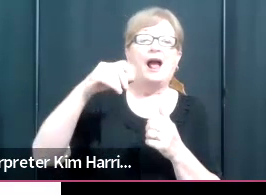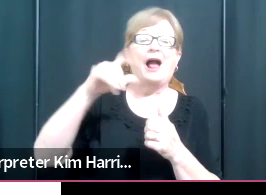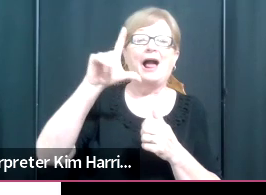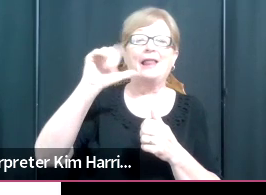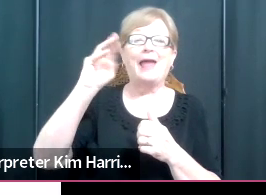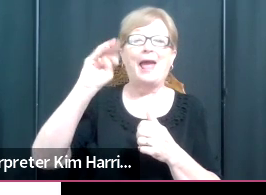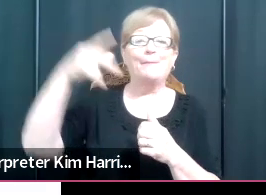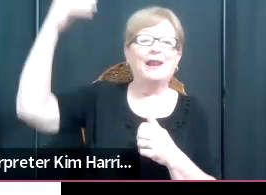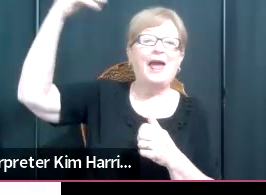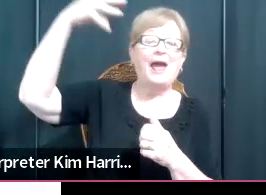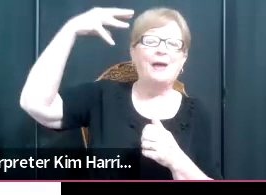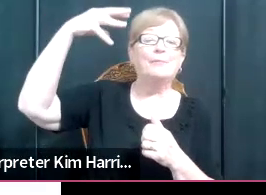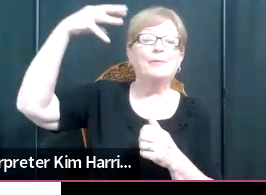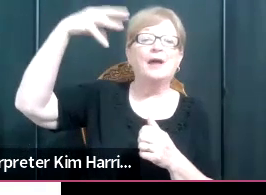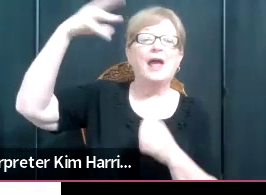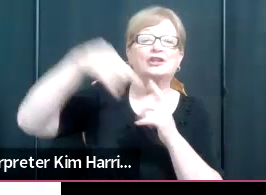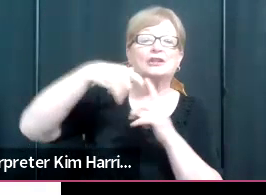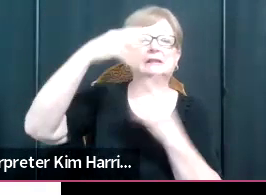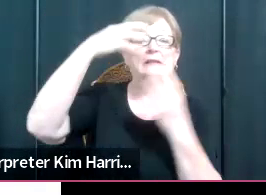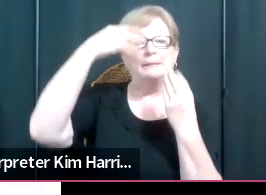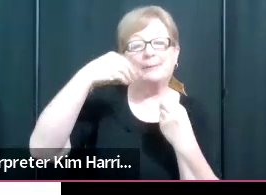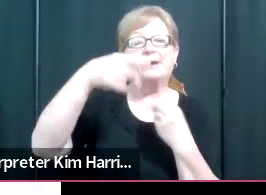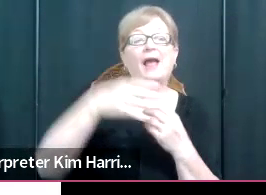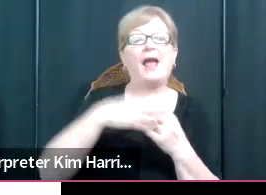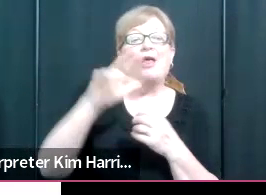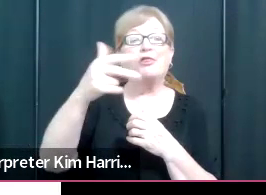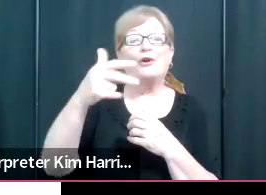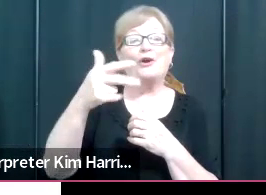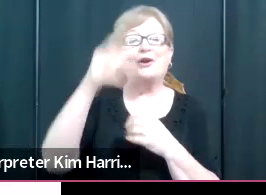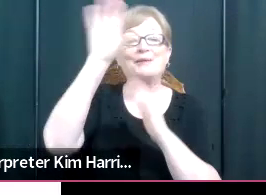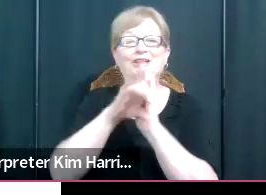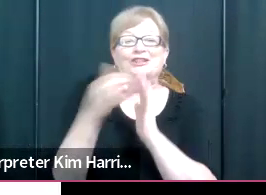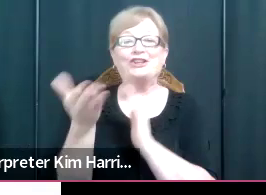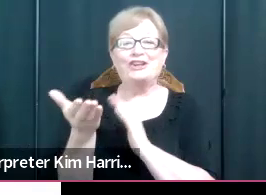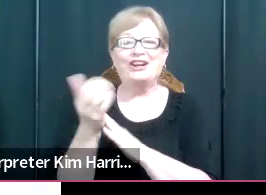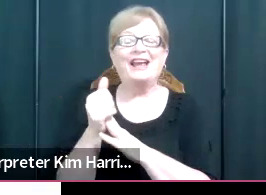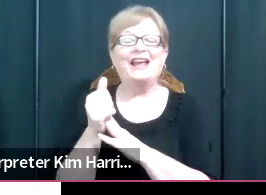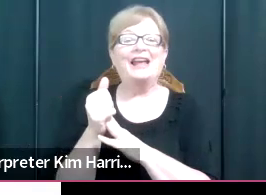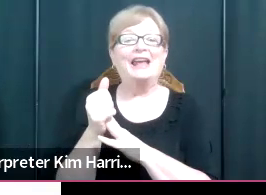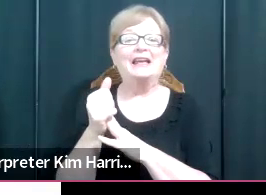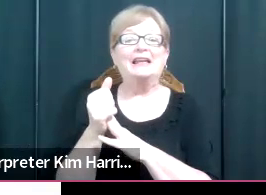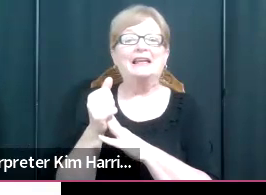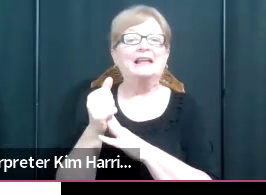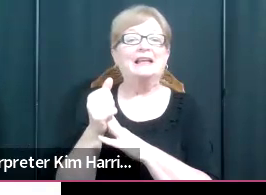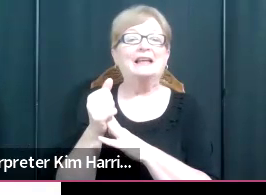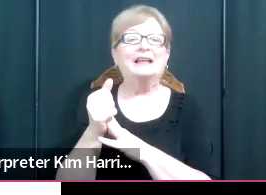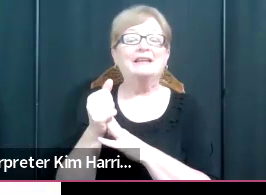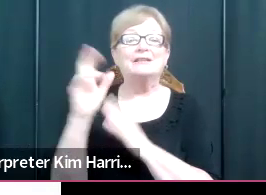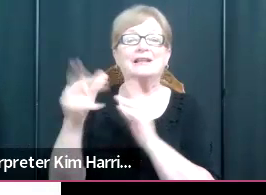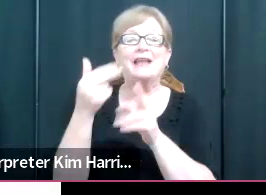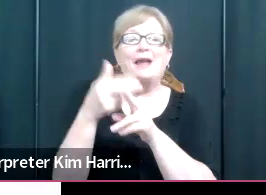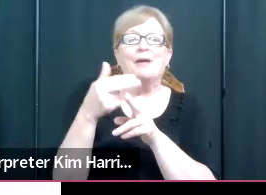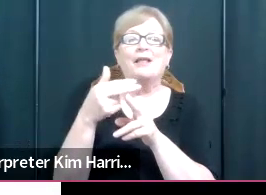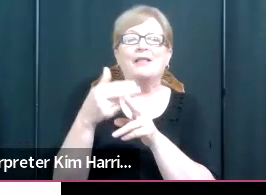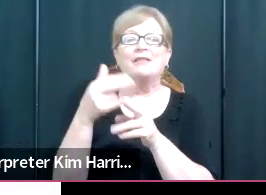sleeping. And the third picture is of, what is the name of this?